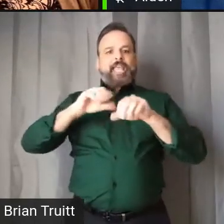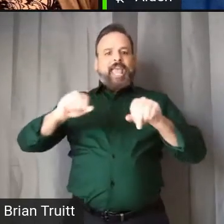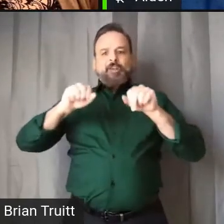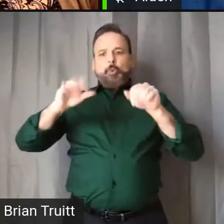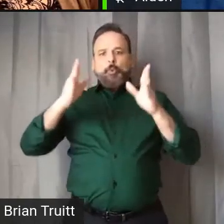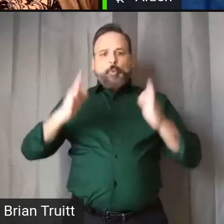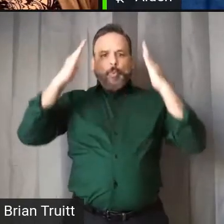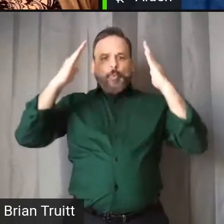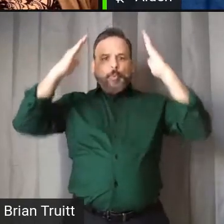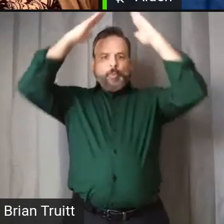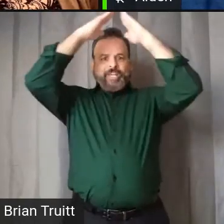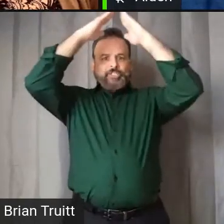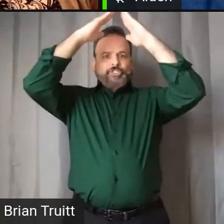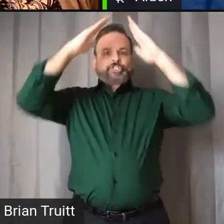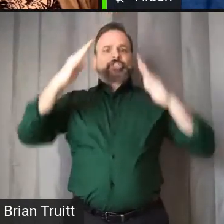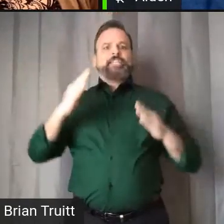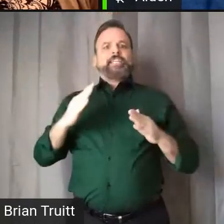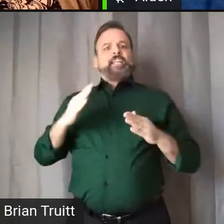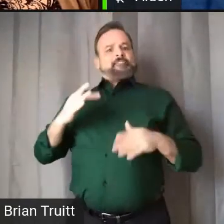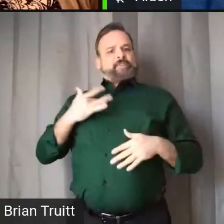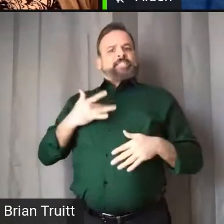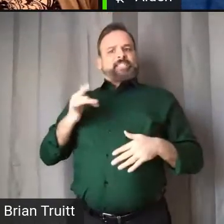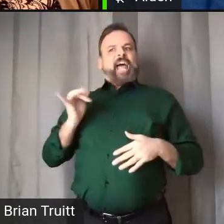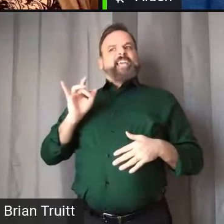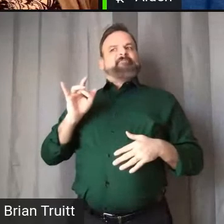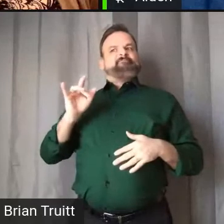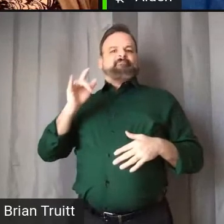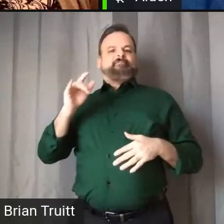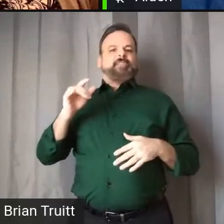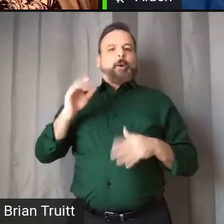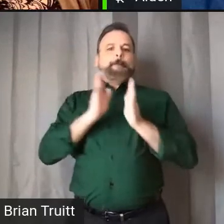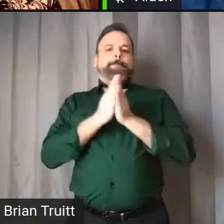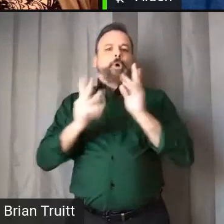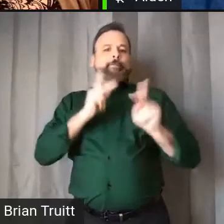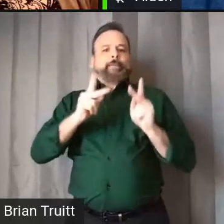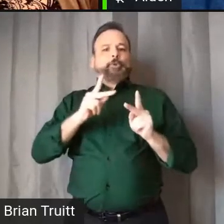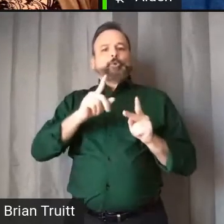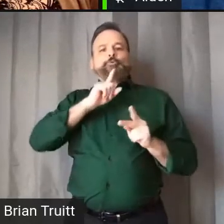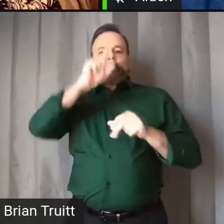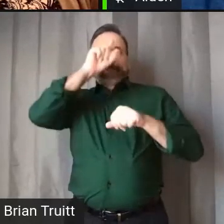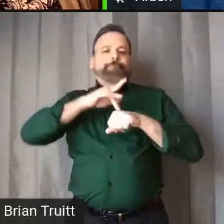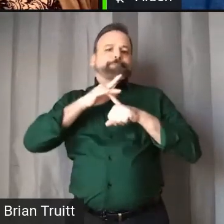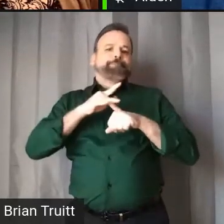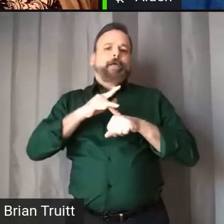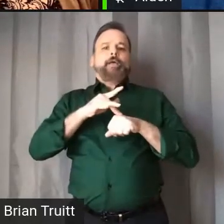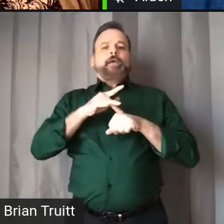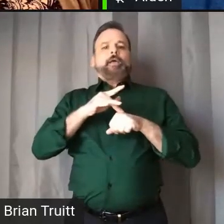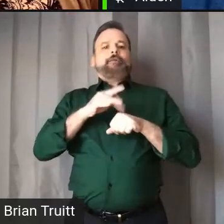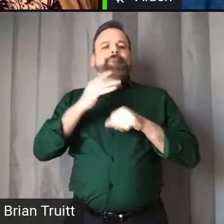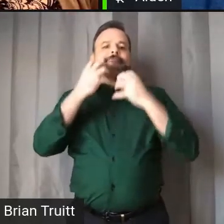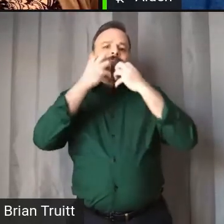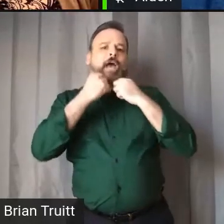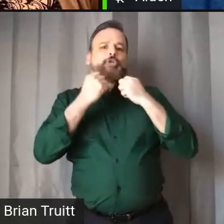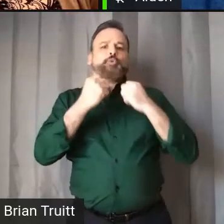like it's the domain of the brainiacs, who are like the book people who value, you know, learning maybe over physical strength.